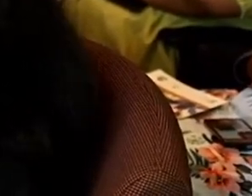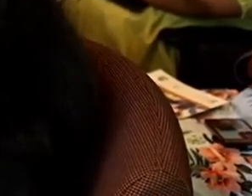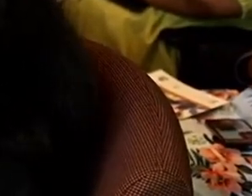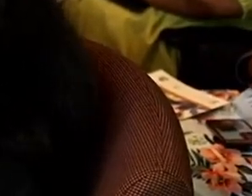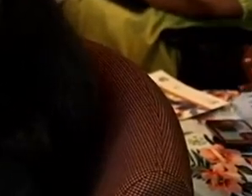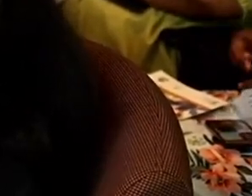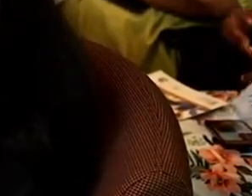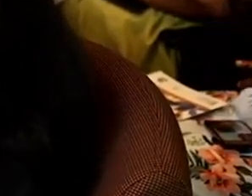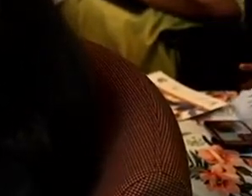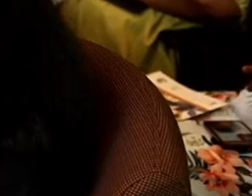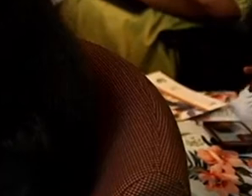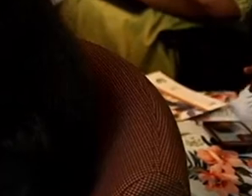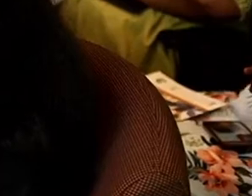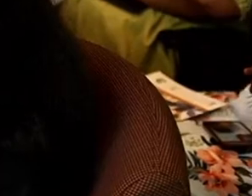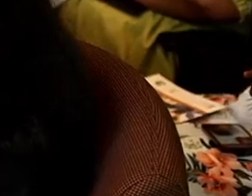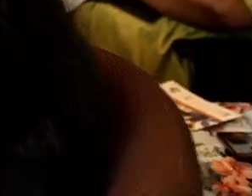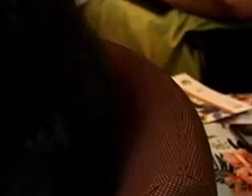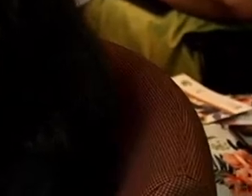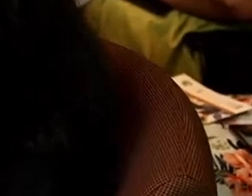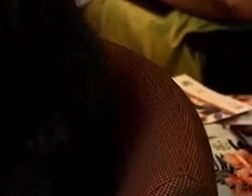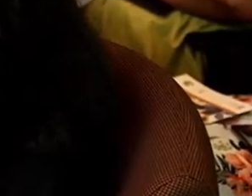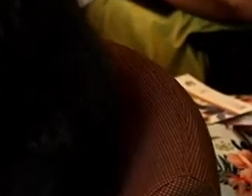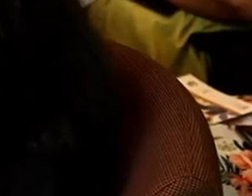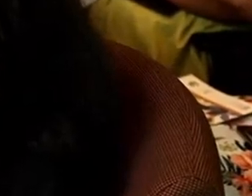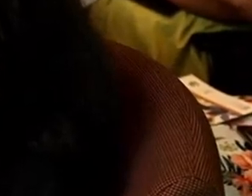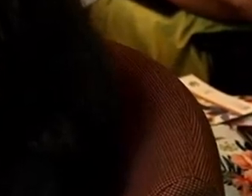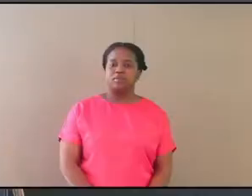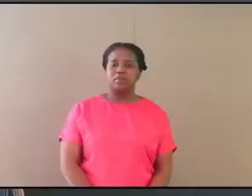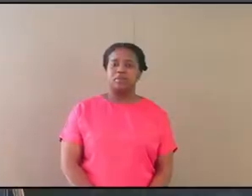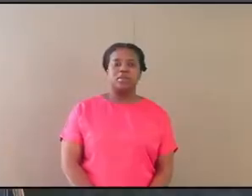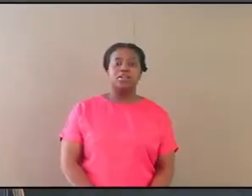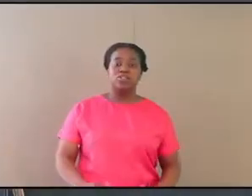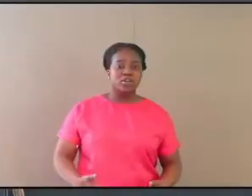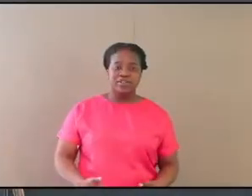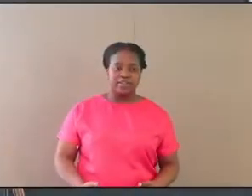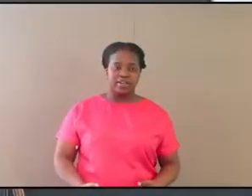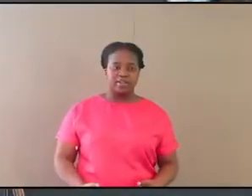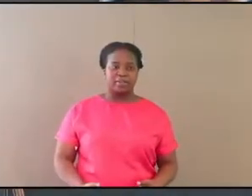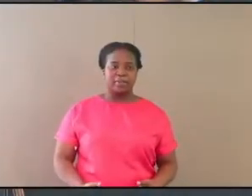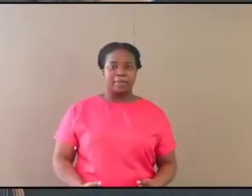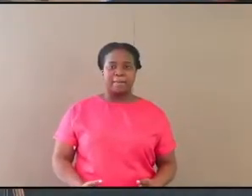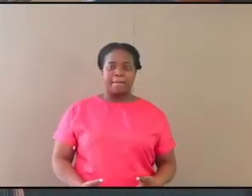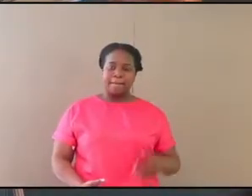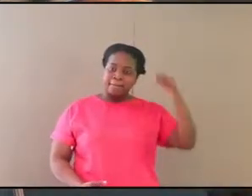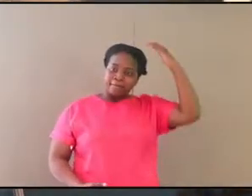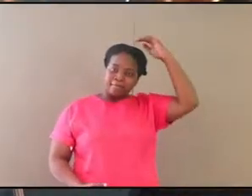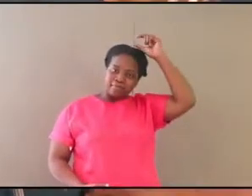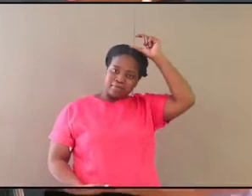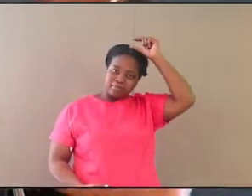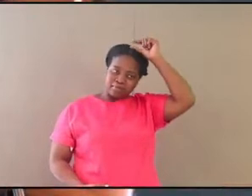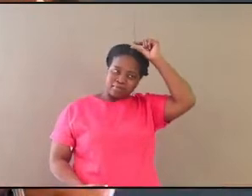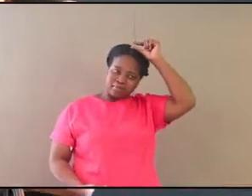I feel like I'm the Speaker of Parliament behind there.